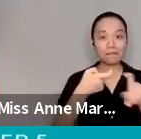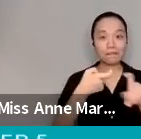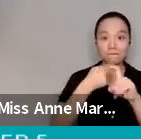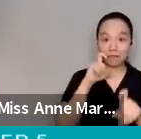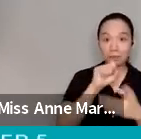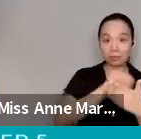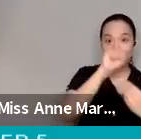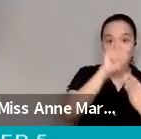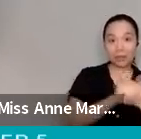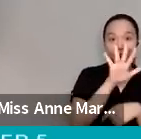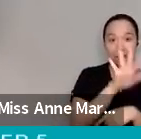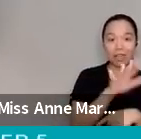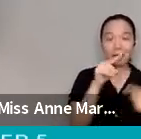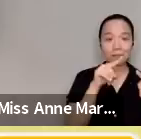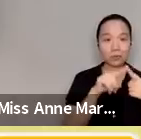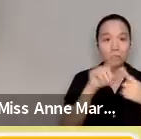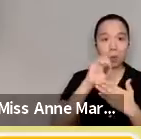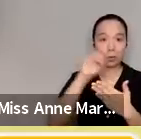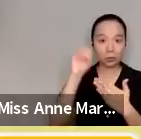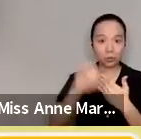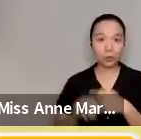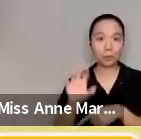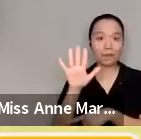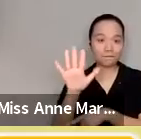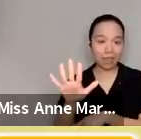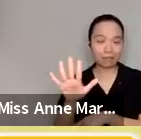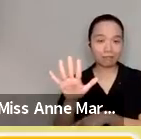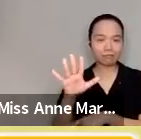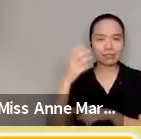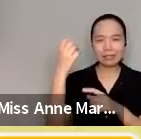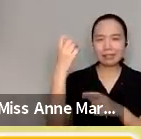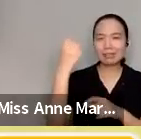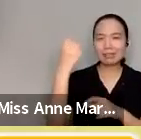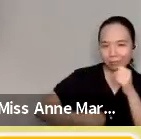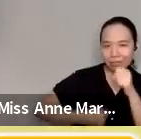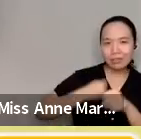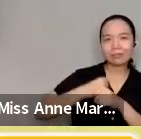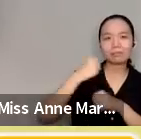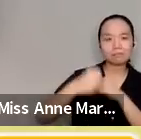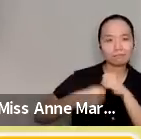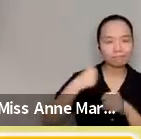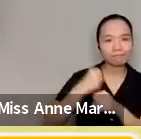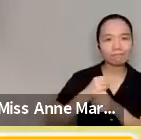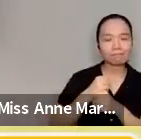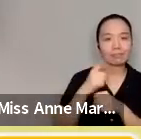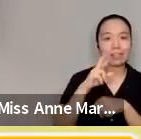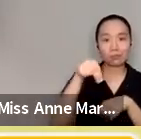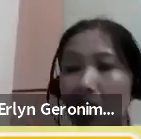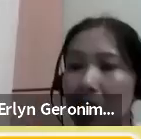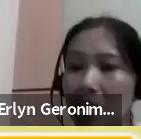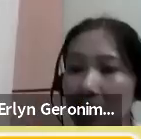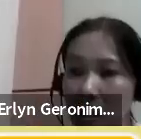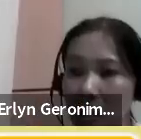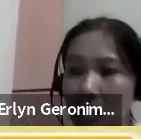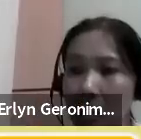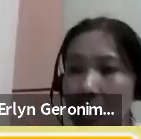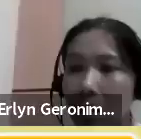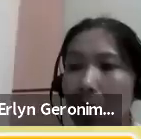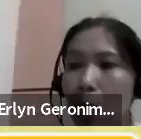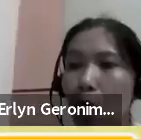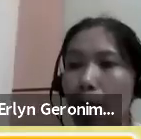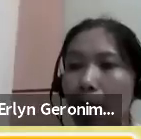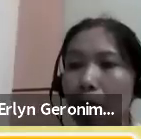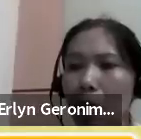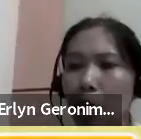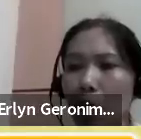September 5 to October 5 of every year as National Teachers Month. In 2016,